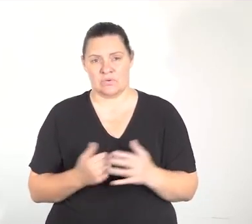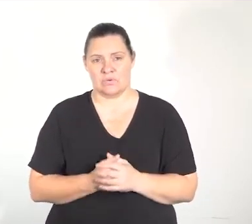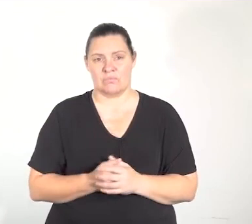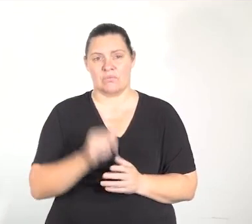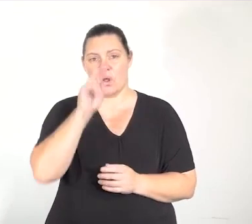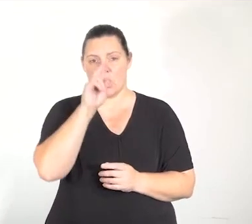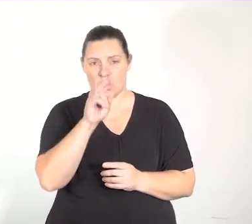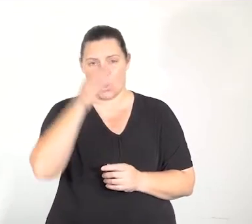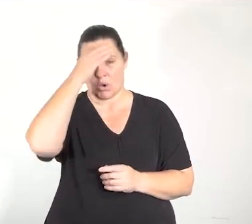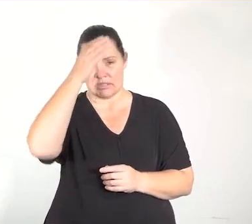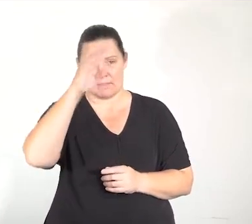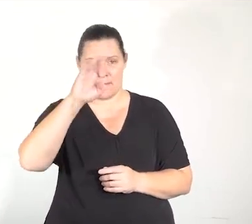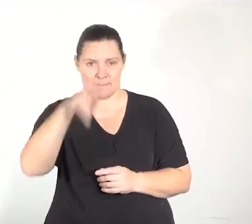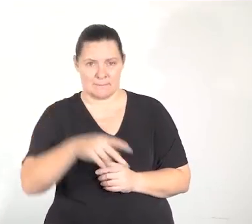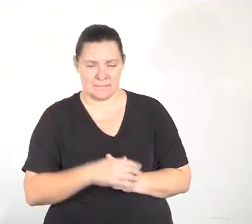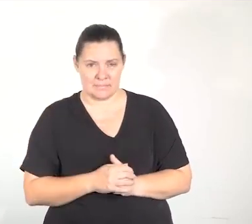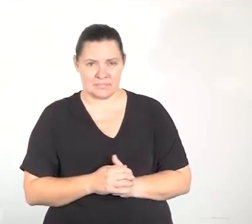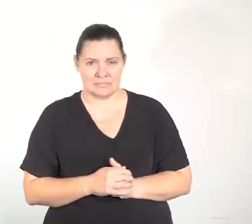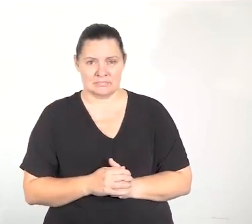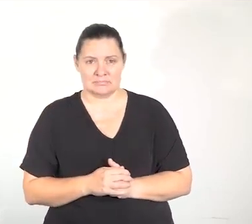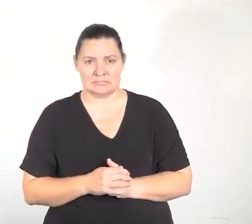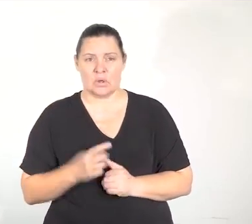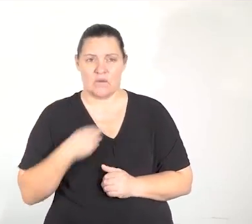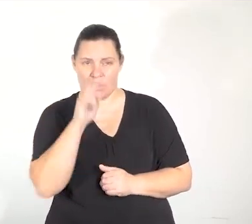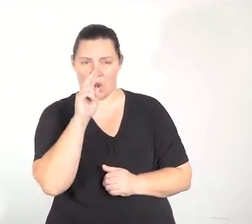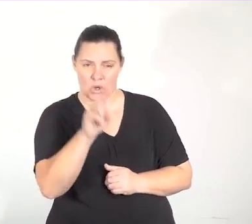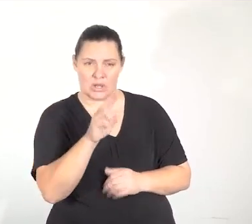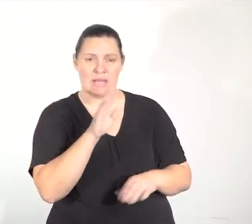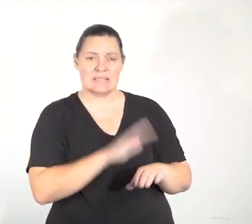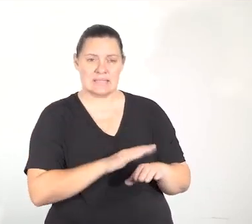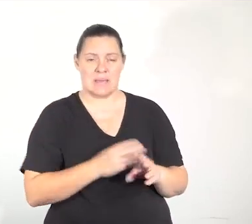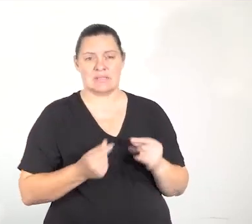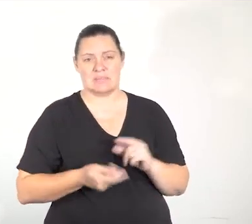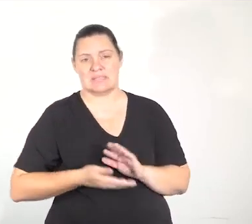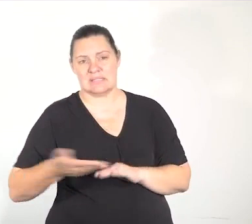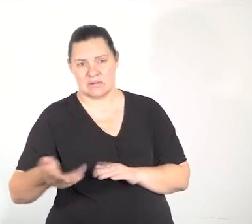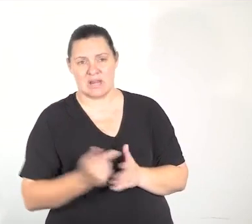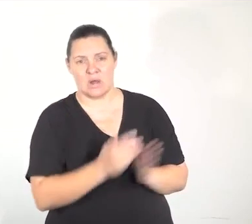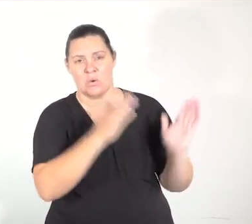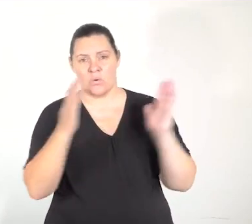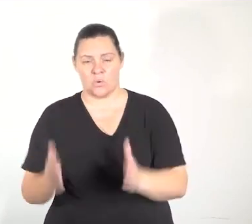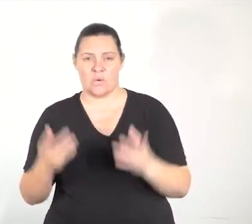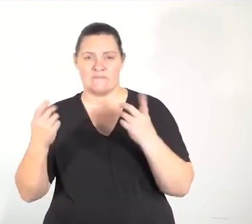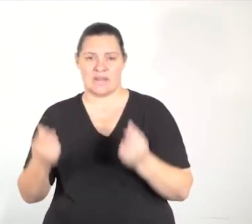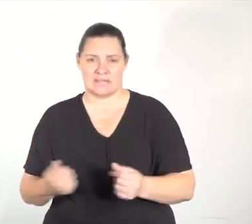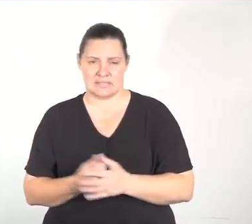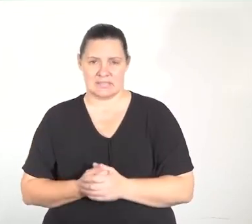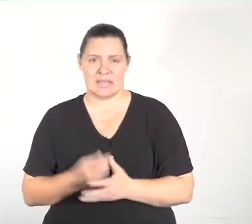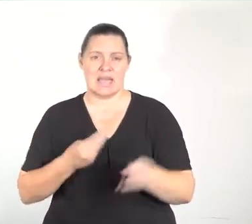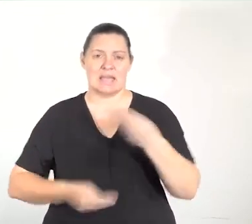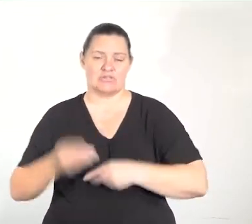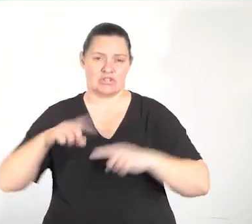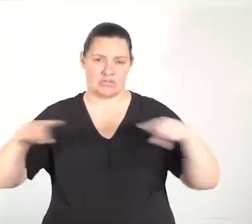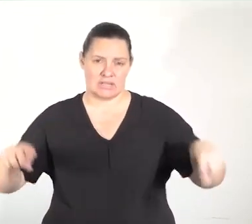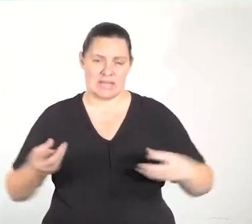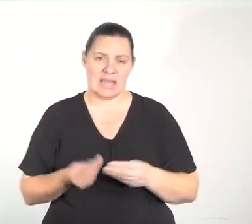So, looking at our concept map again, we have looked at time, speed, and distance. Now we move over to looking at finance, the